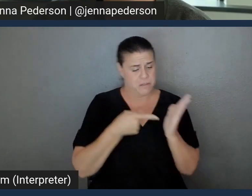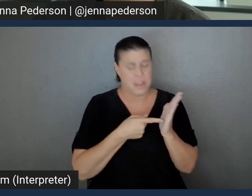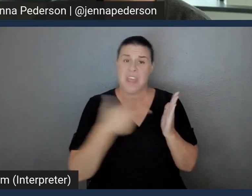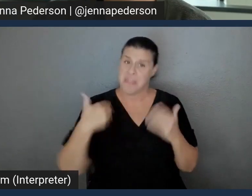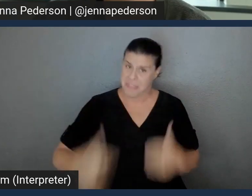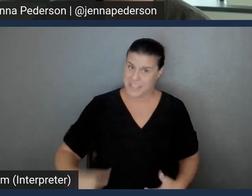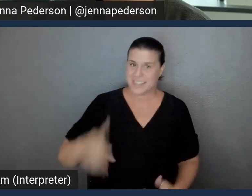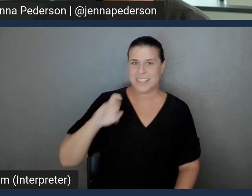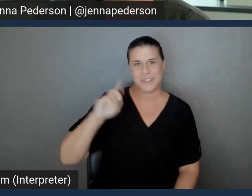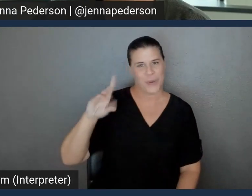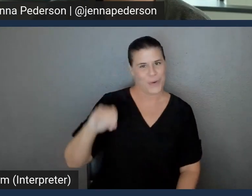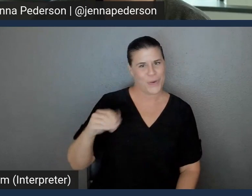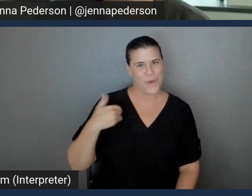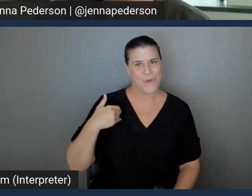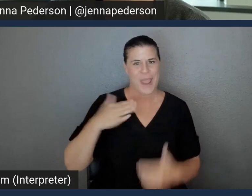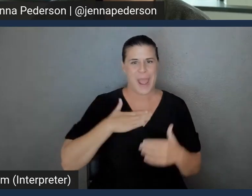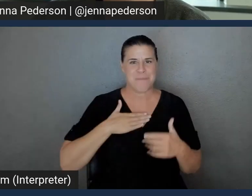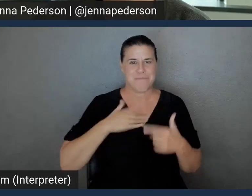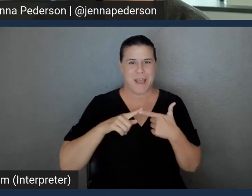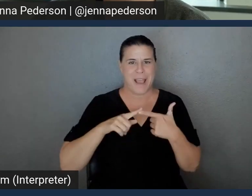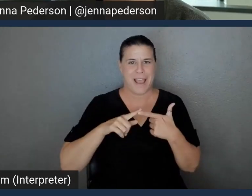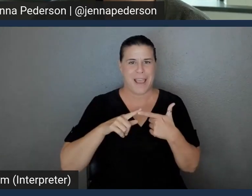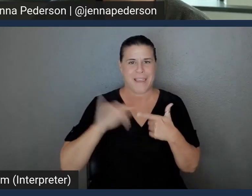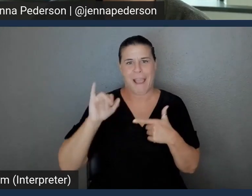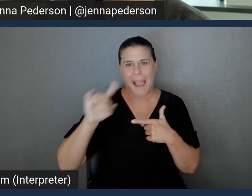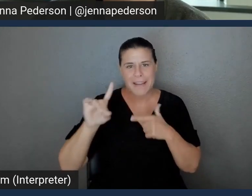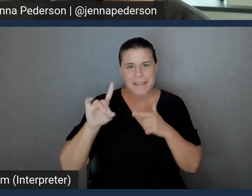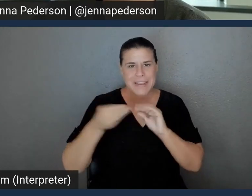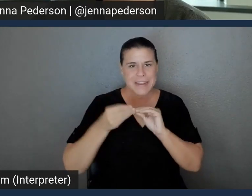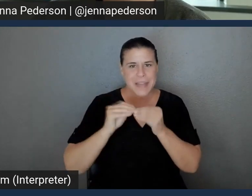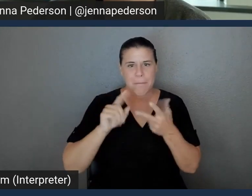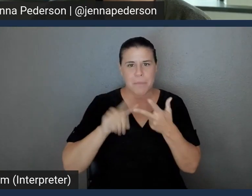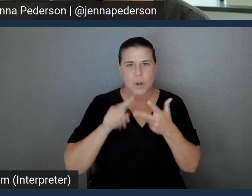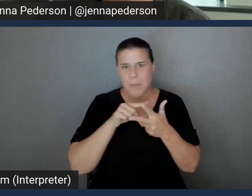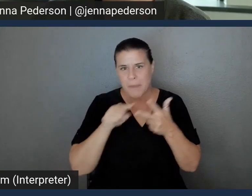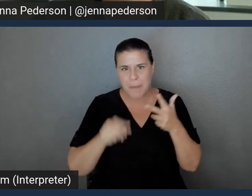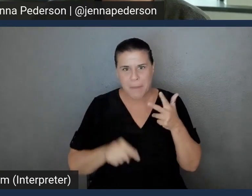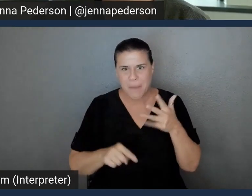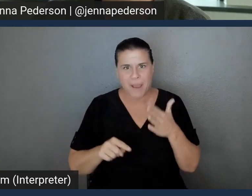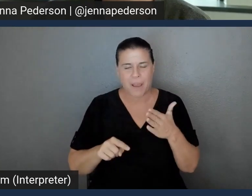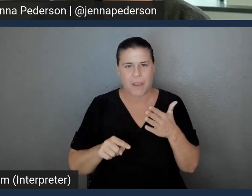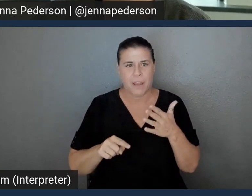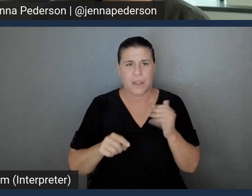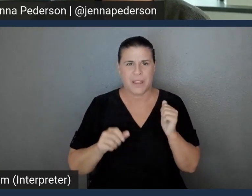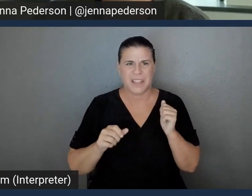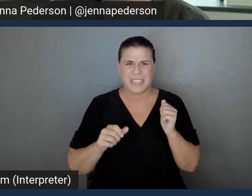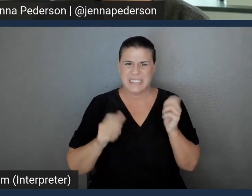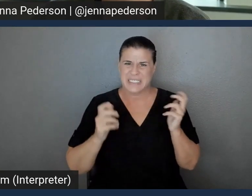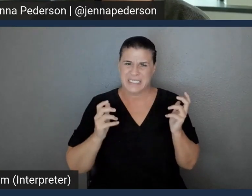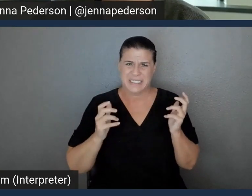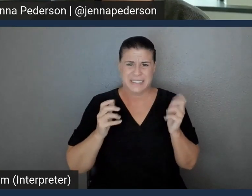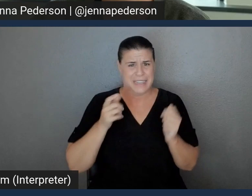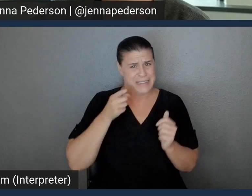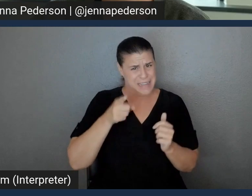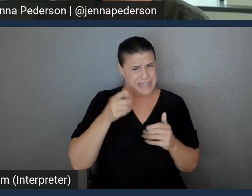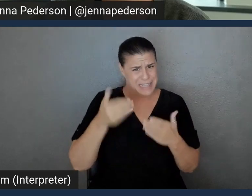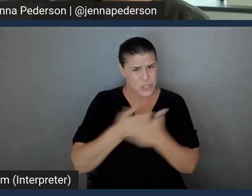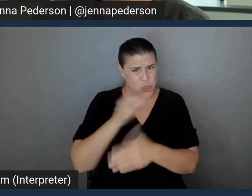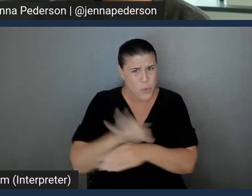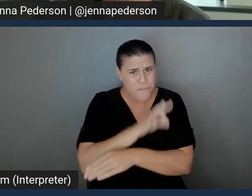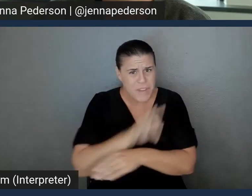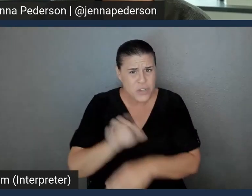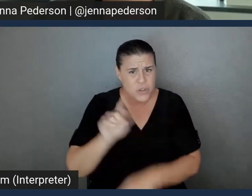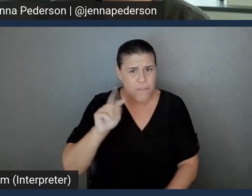and this is my identification number and this is things, does this new feature from